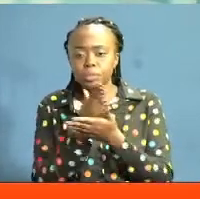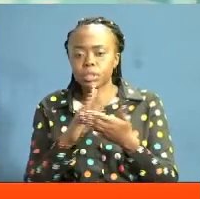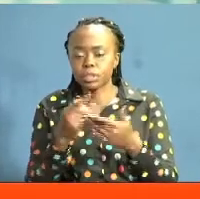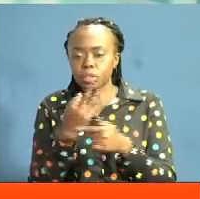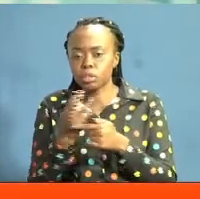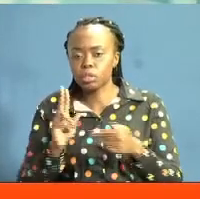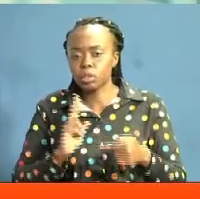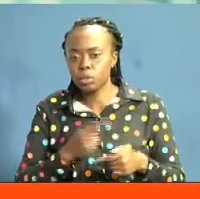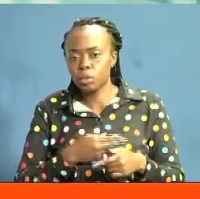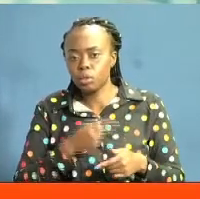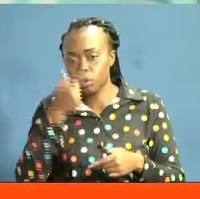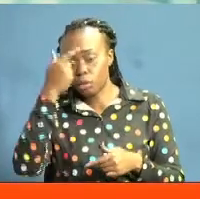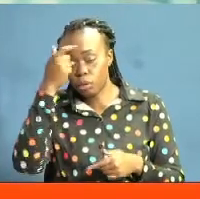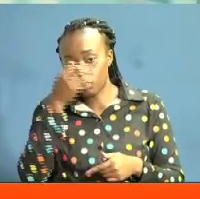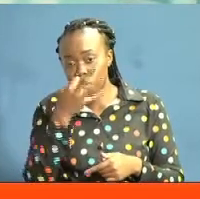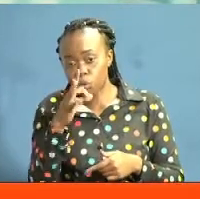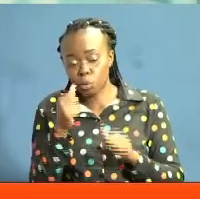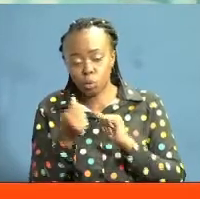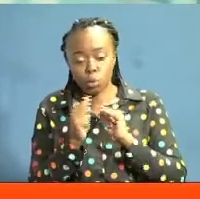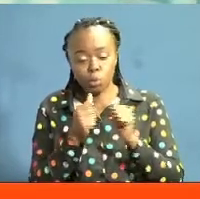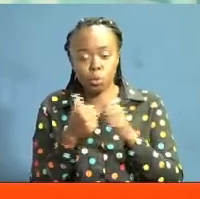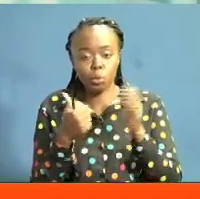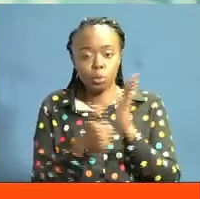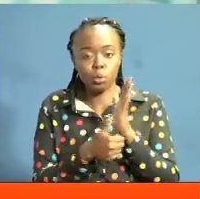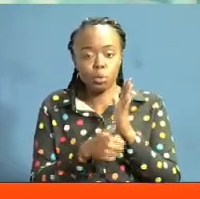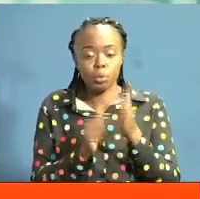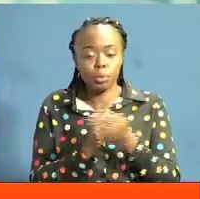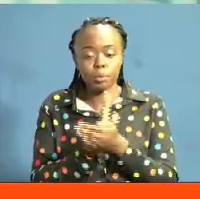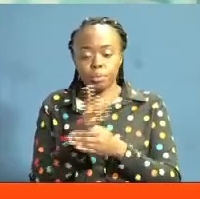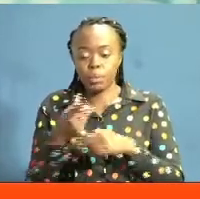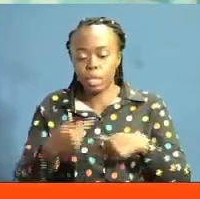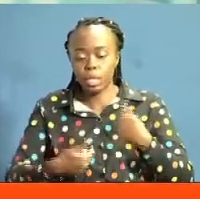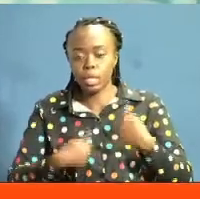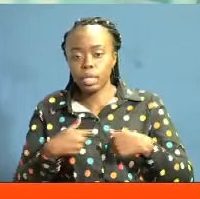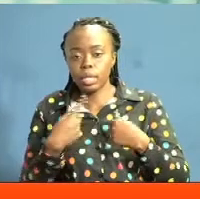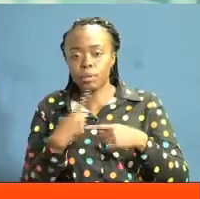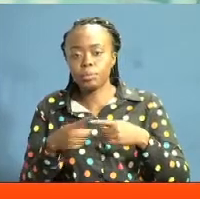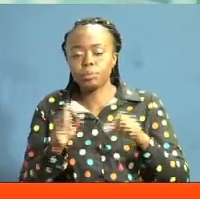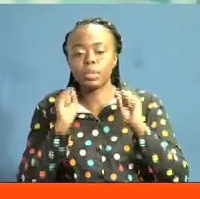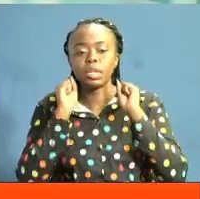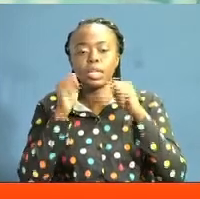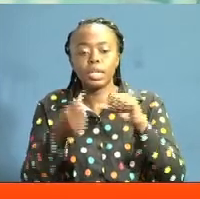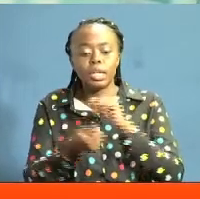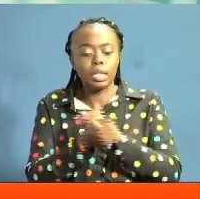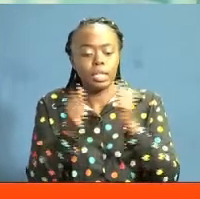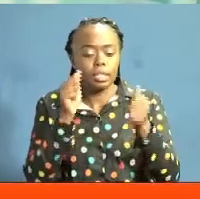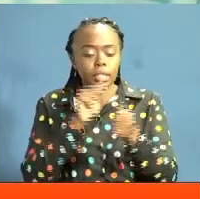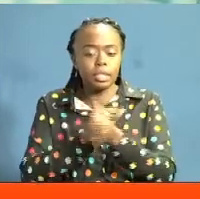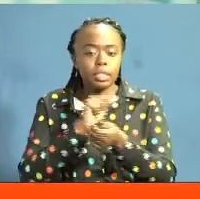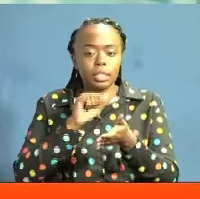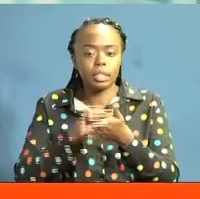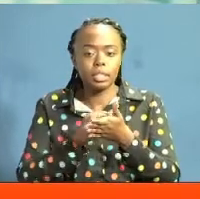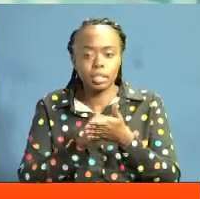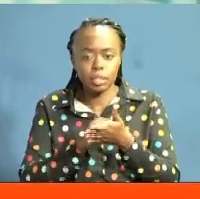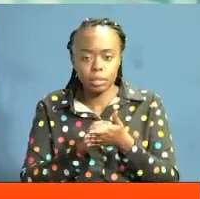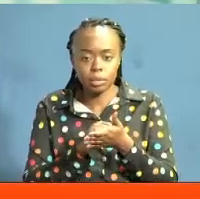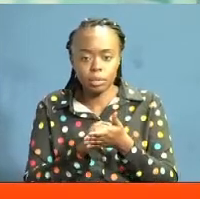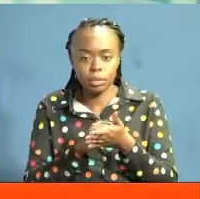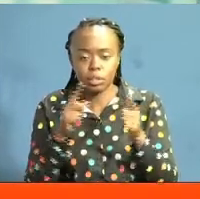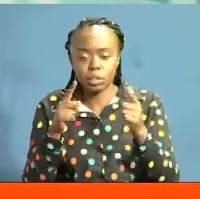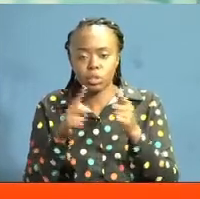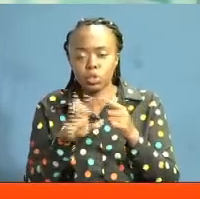are rejected because of circumstances beyond ourselves. But we can turn that rejection